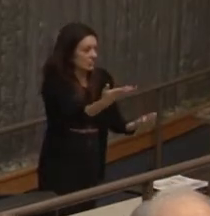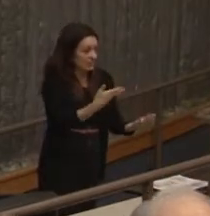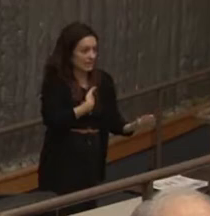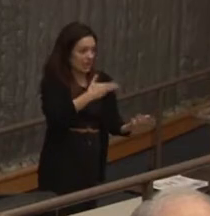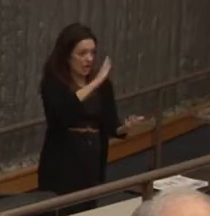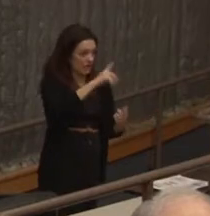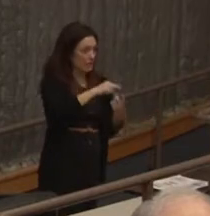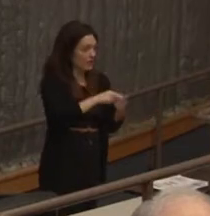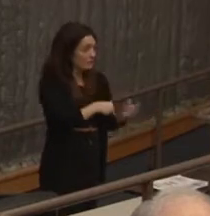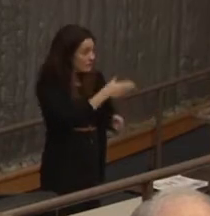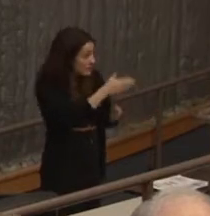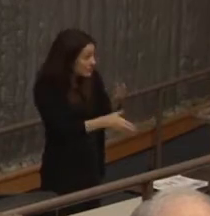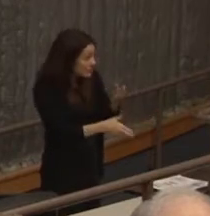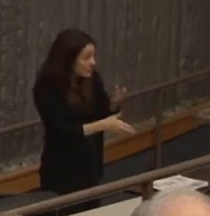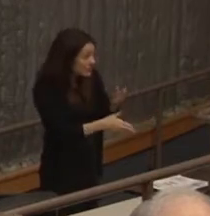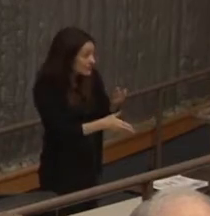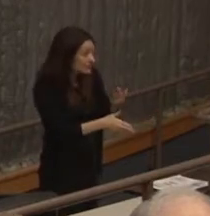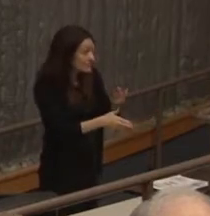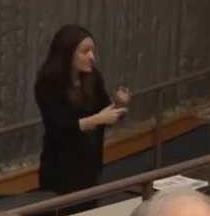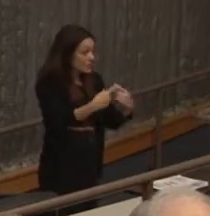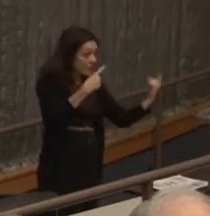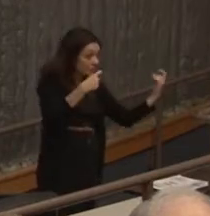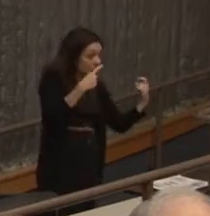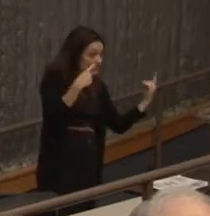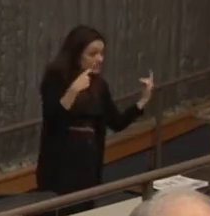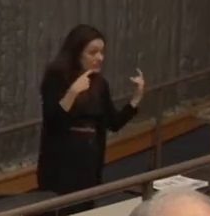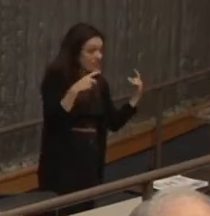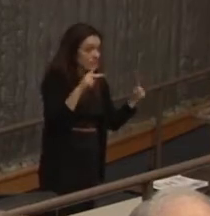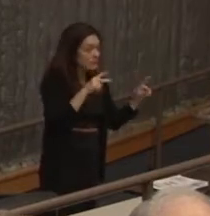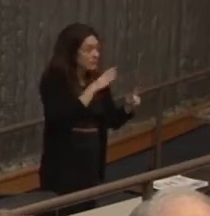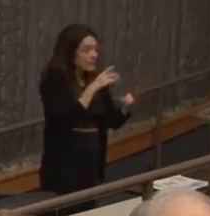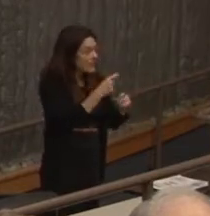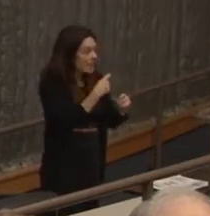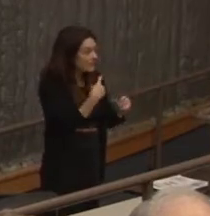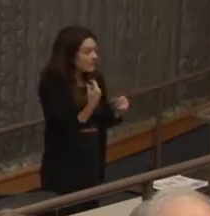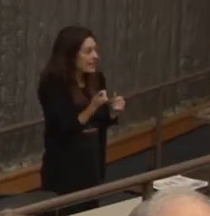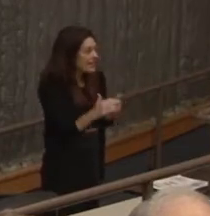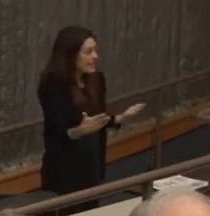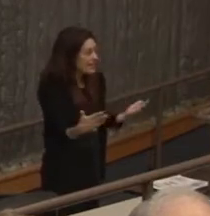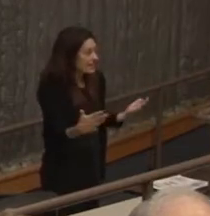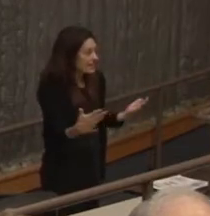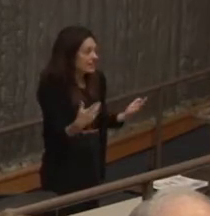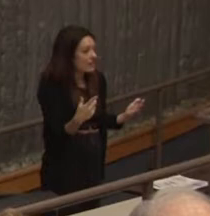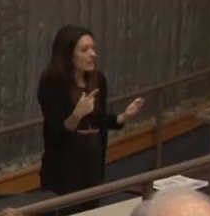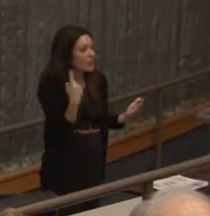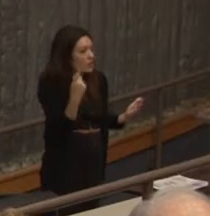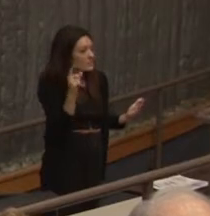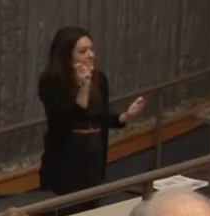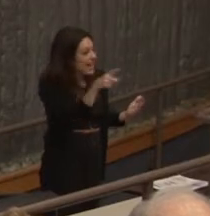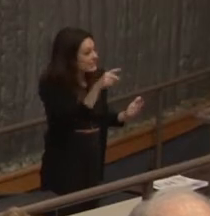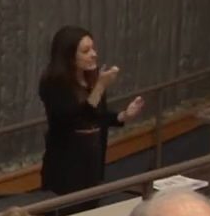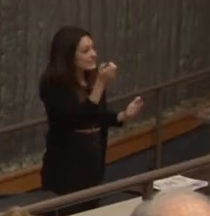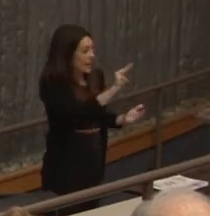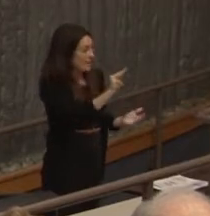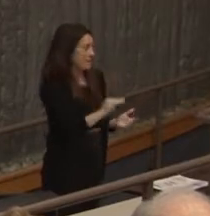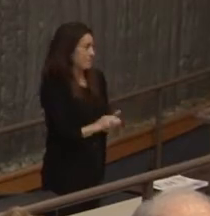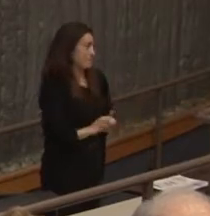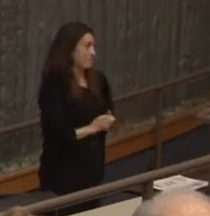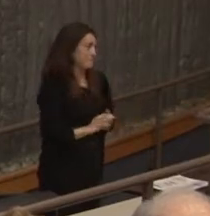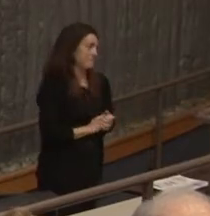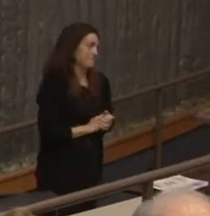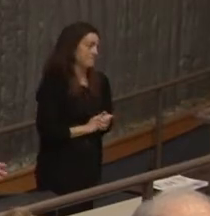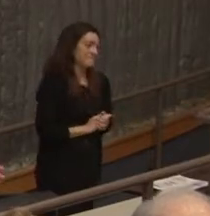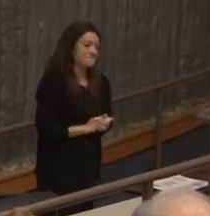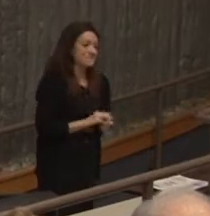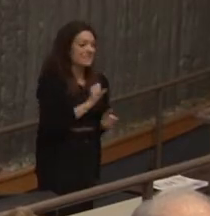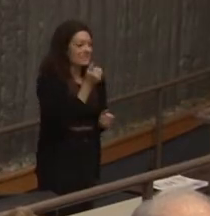I'm finished, you know, we open for questions. No one ever asked me a question. They all ask Sam questions because the artist is there.